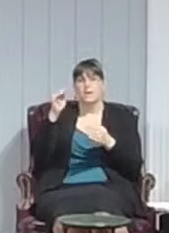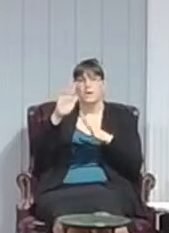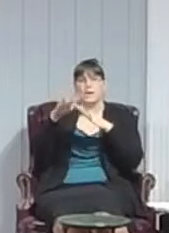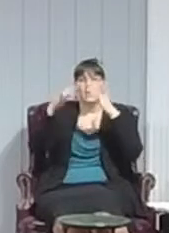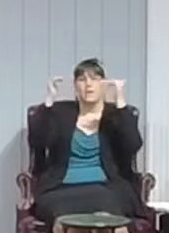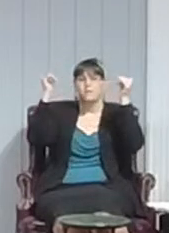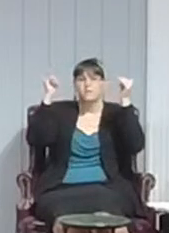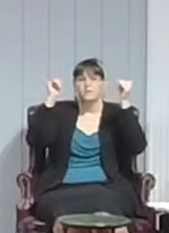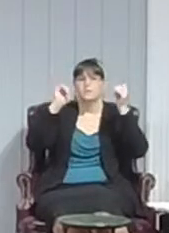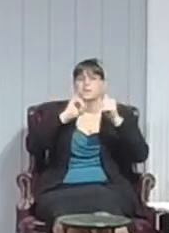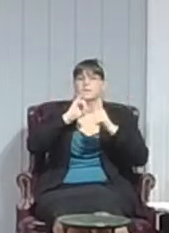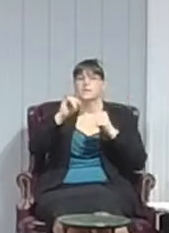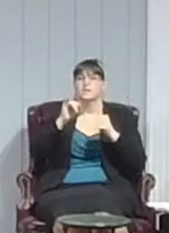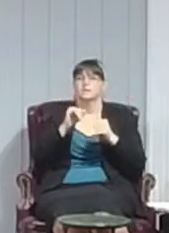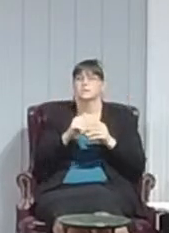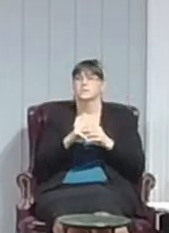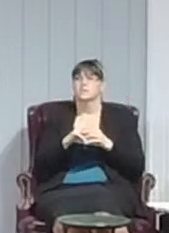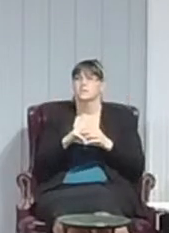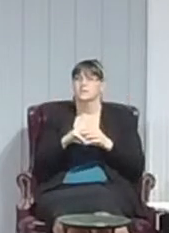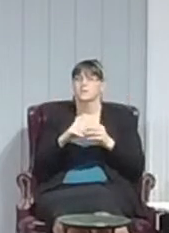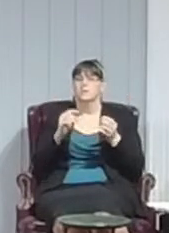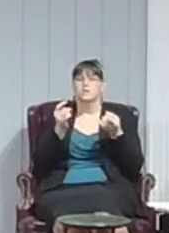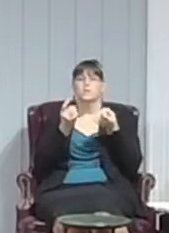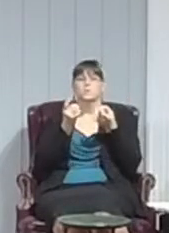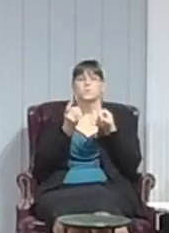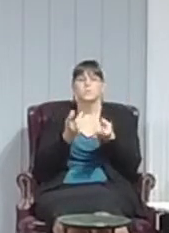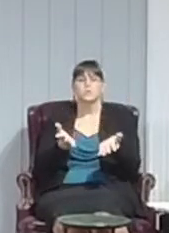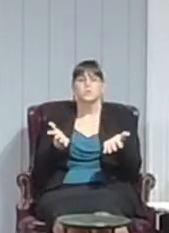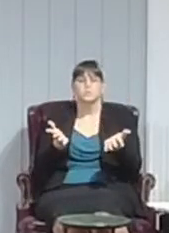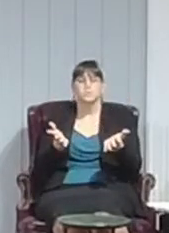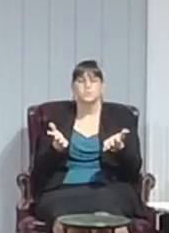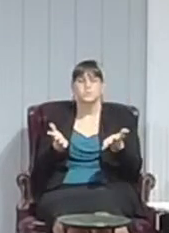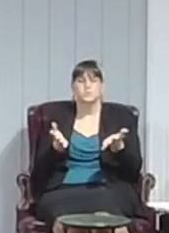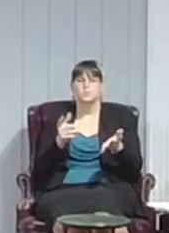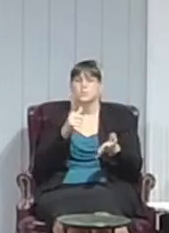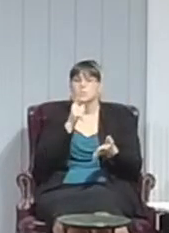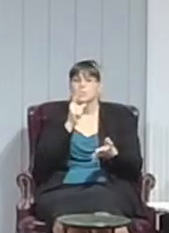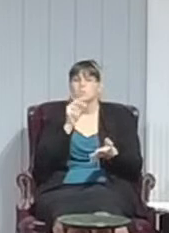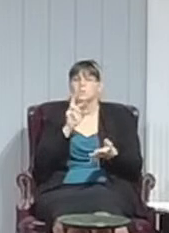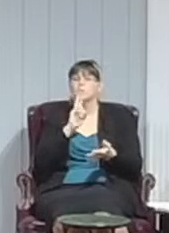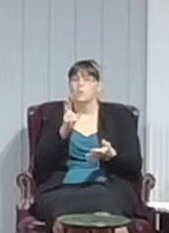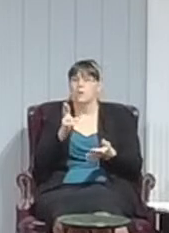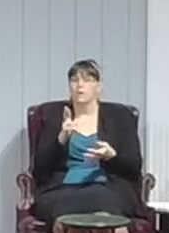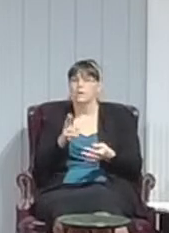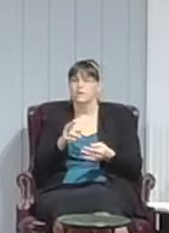is, you don't lose your personality when you get to heaven.